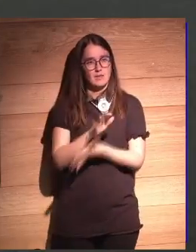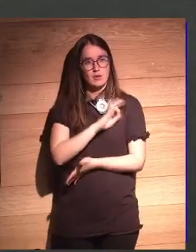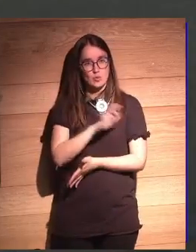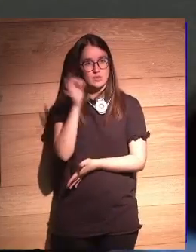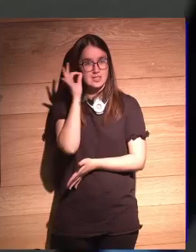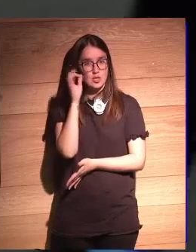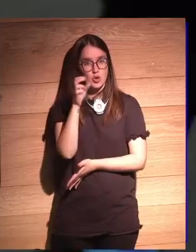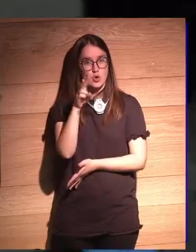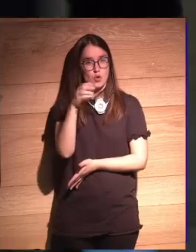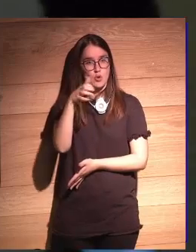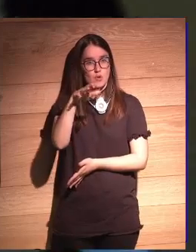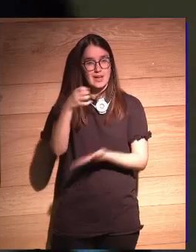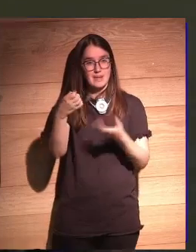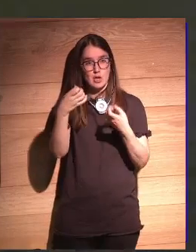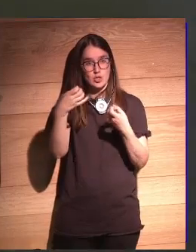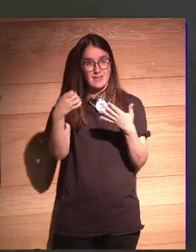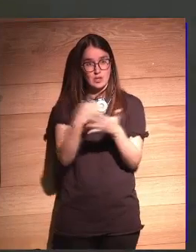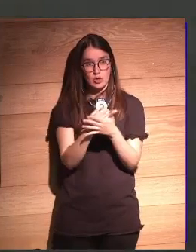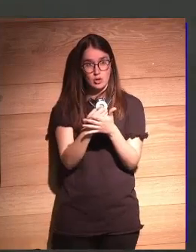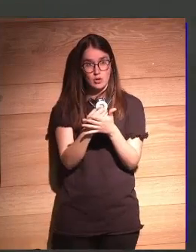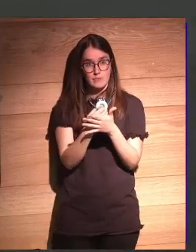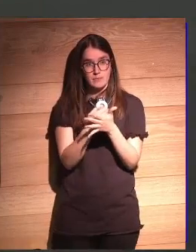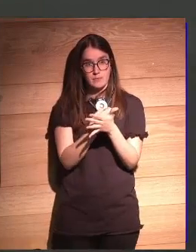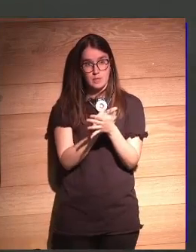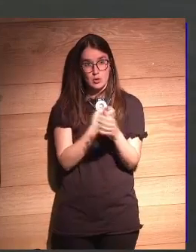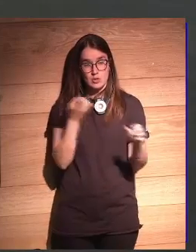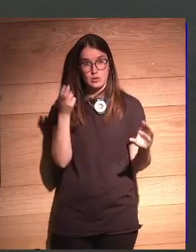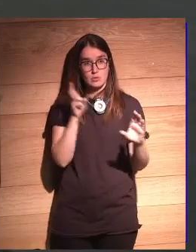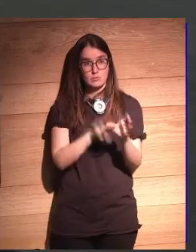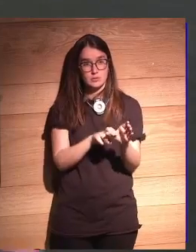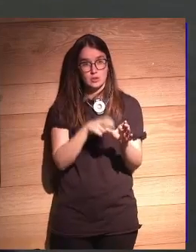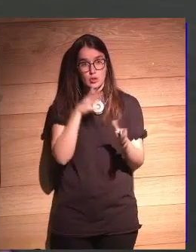want to make never-ending profits.